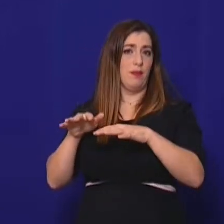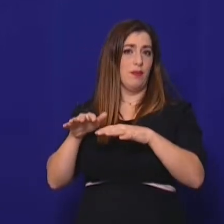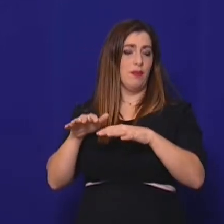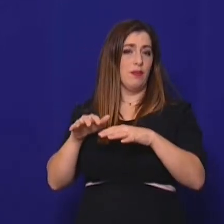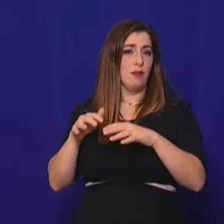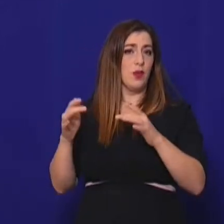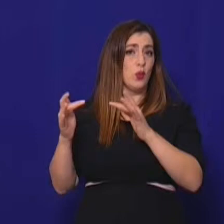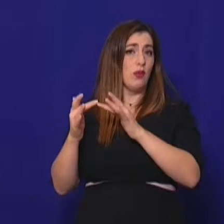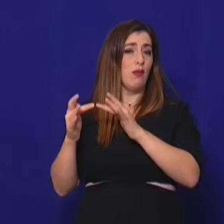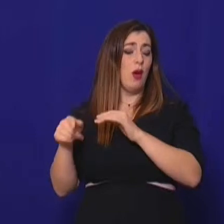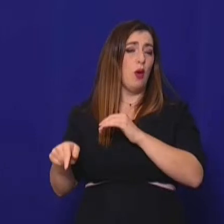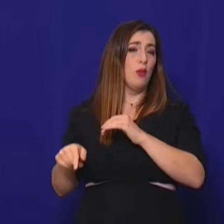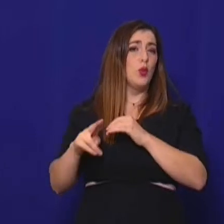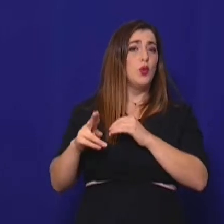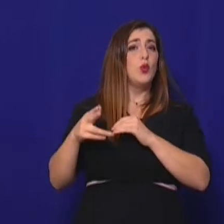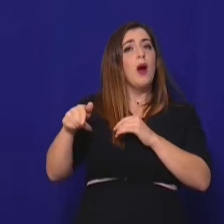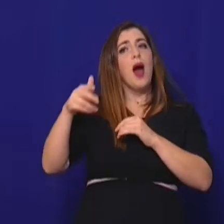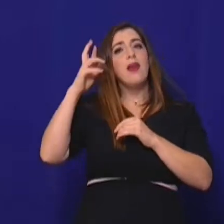jmut.